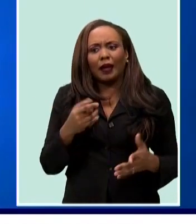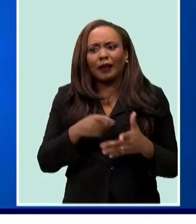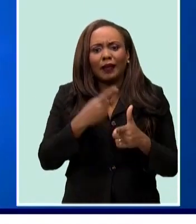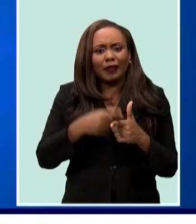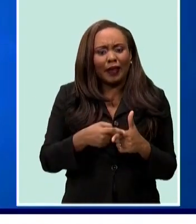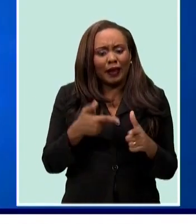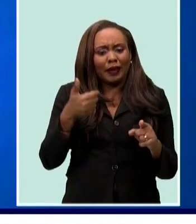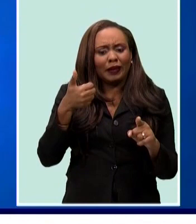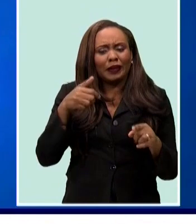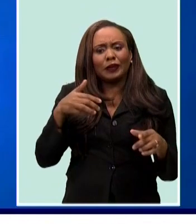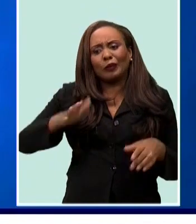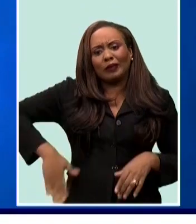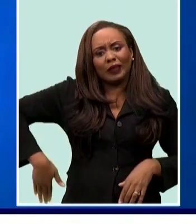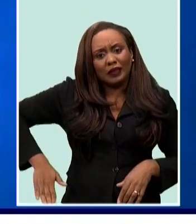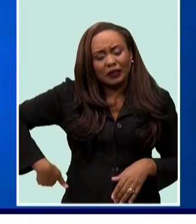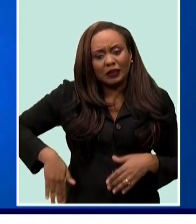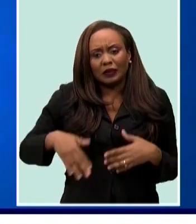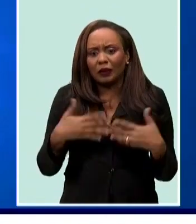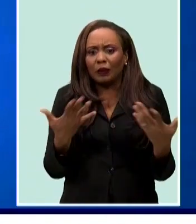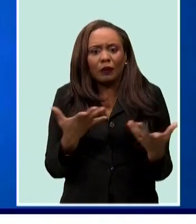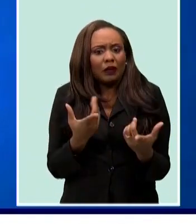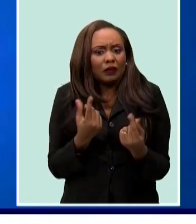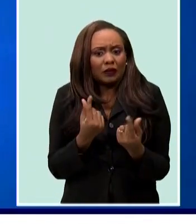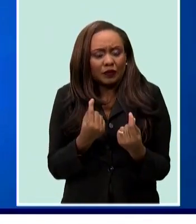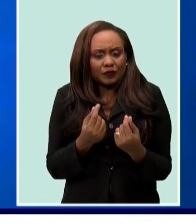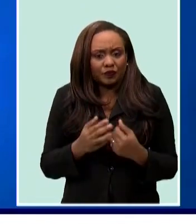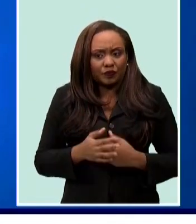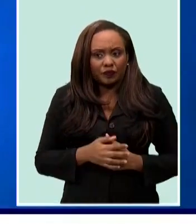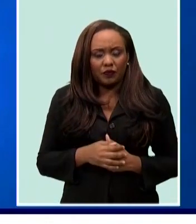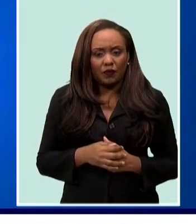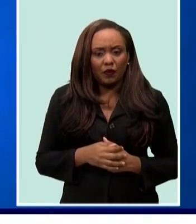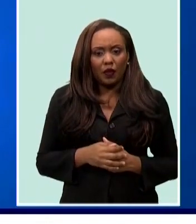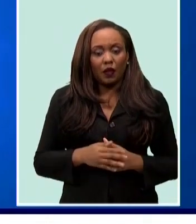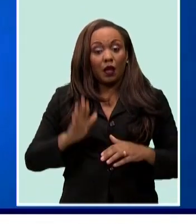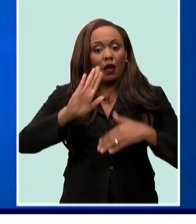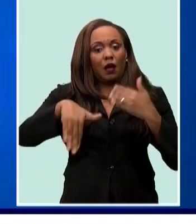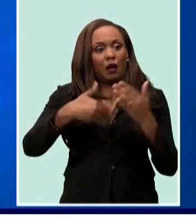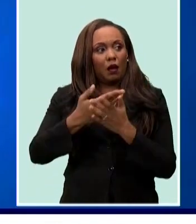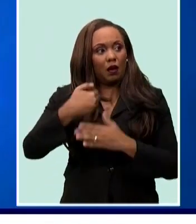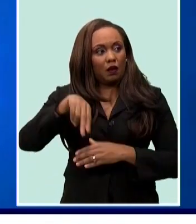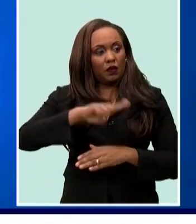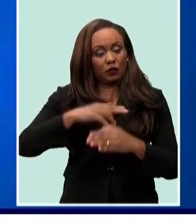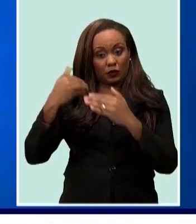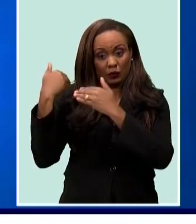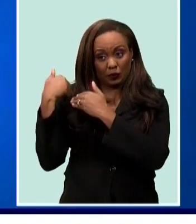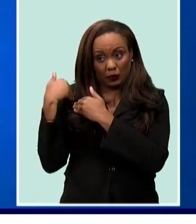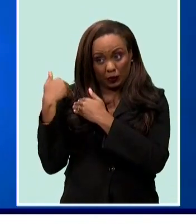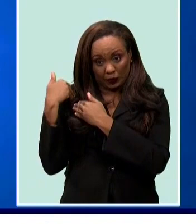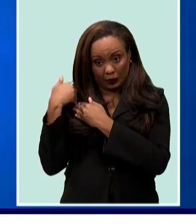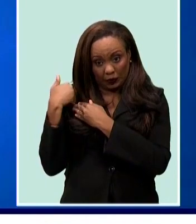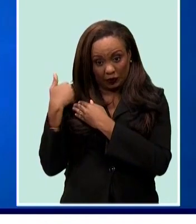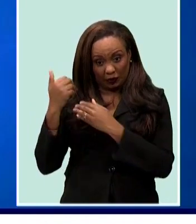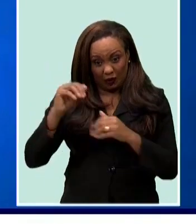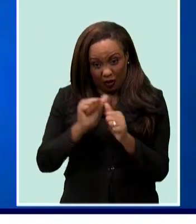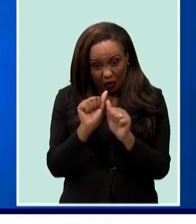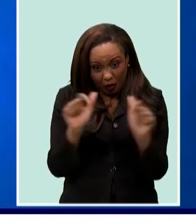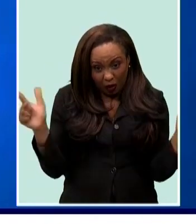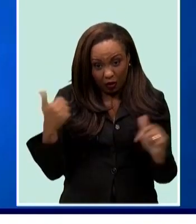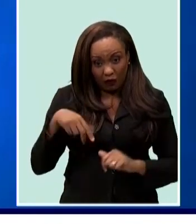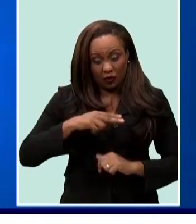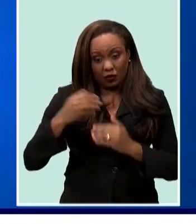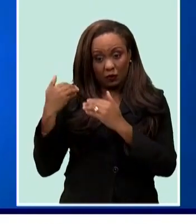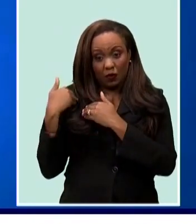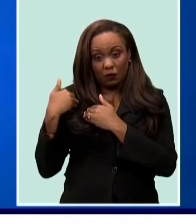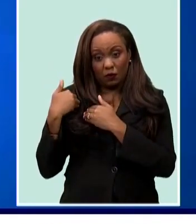and tell the police then. We all have an obligation to each other as citizens of